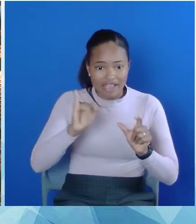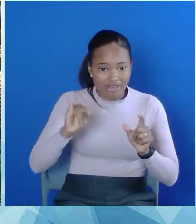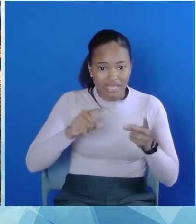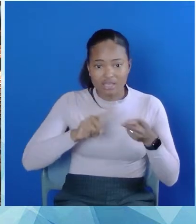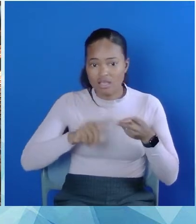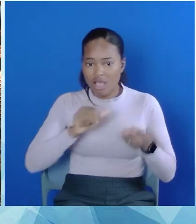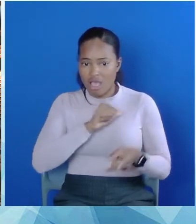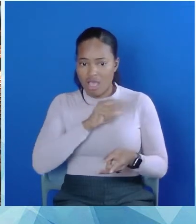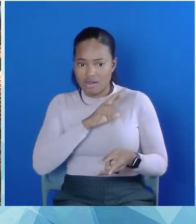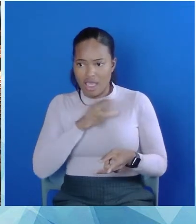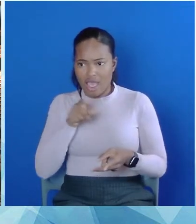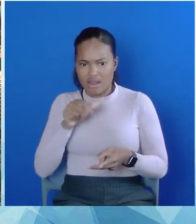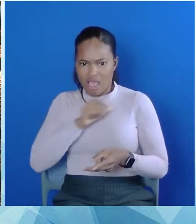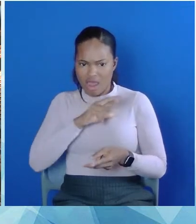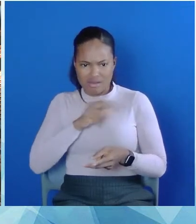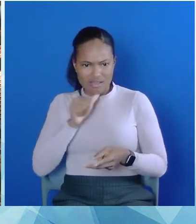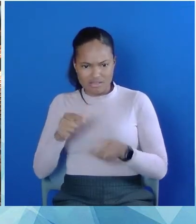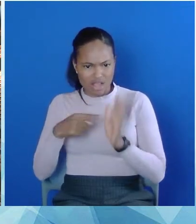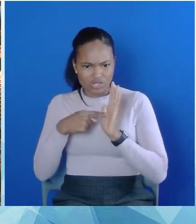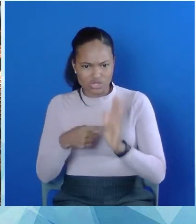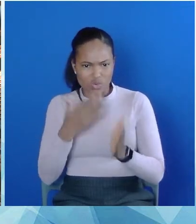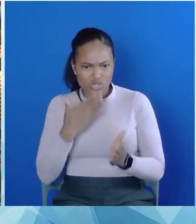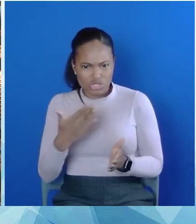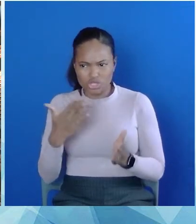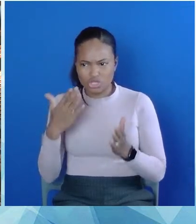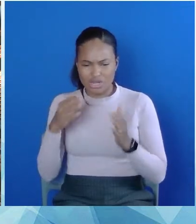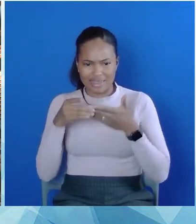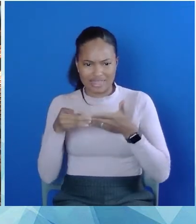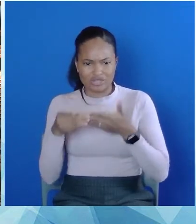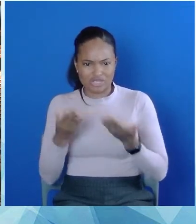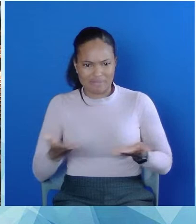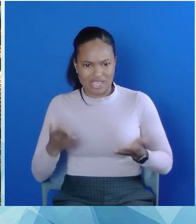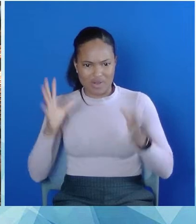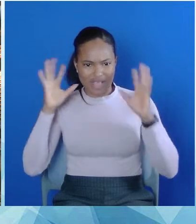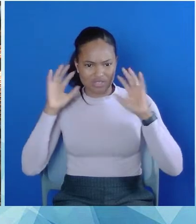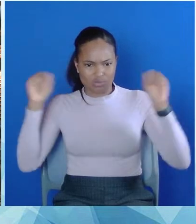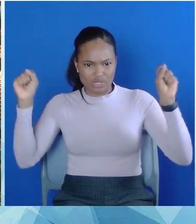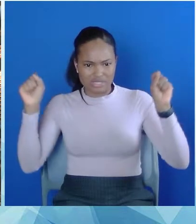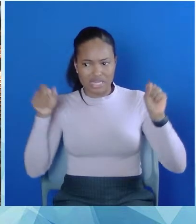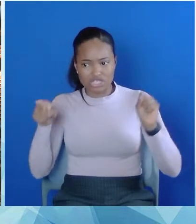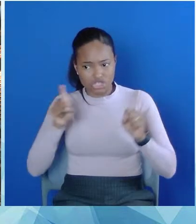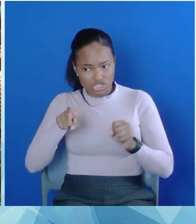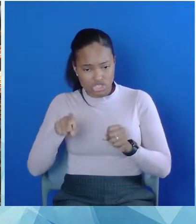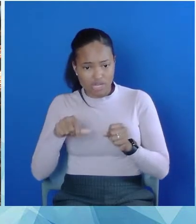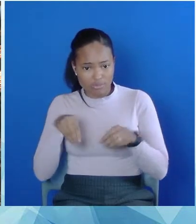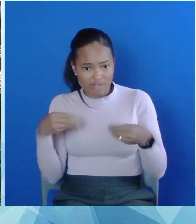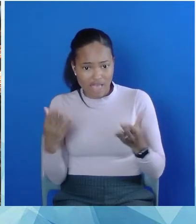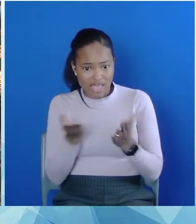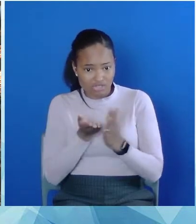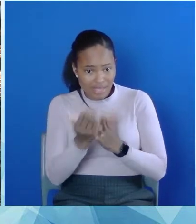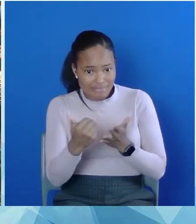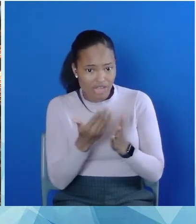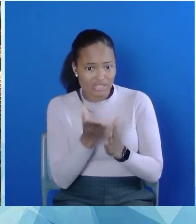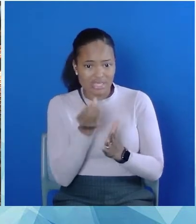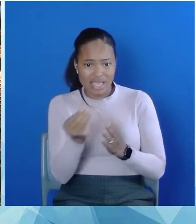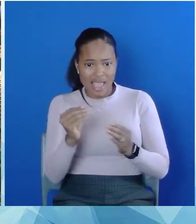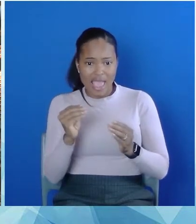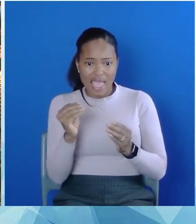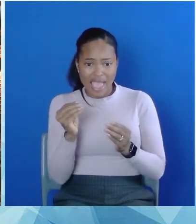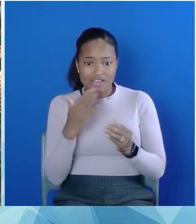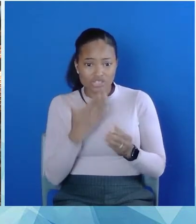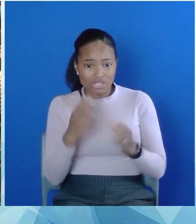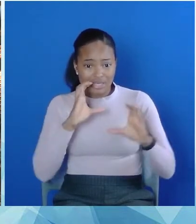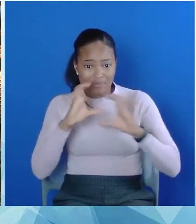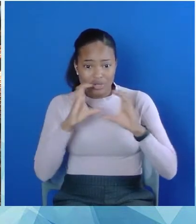not demonstrated good leadership as ASDB superintendent. She should be providing transparent and consistent communication, which she has not been. For almost